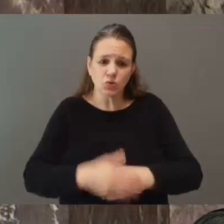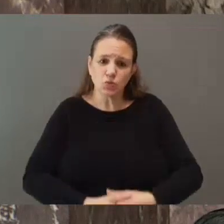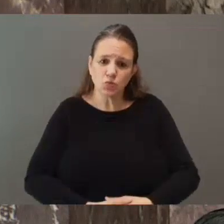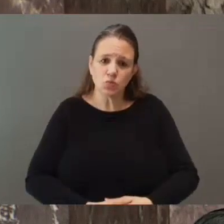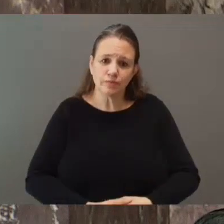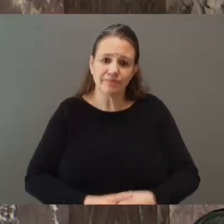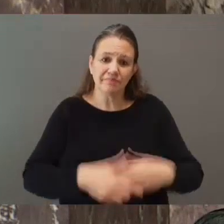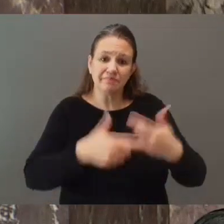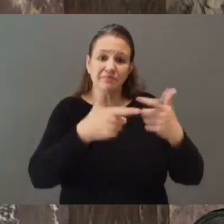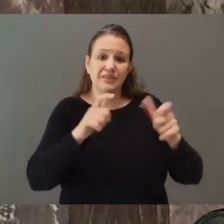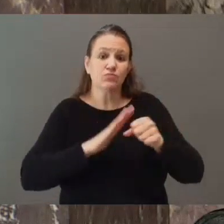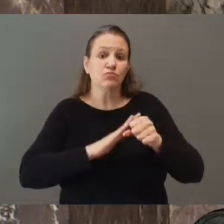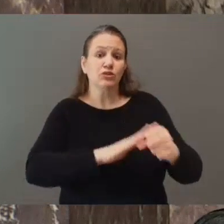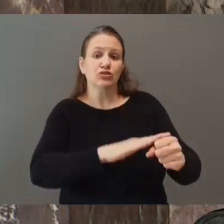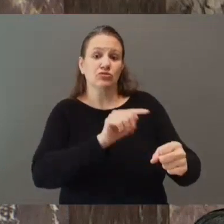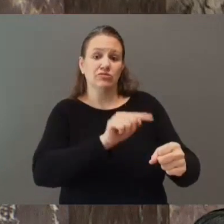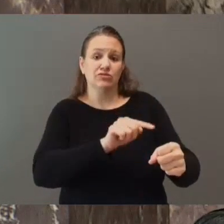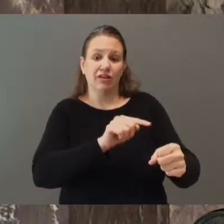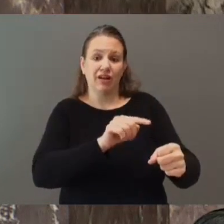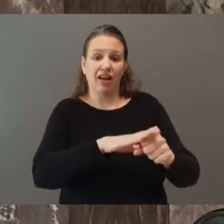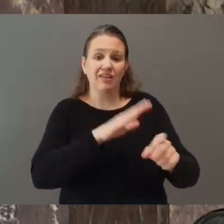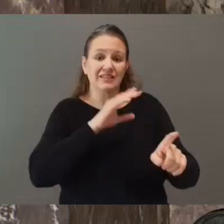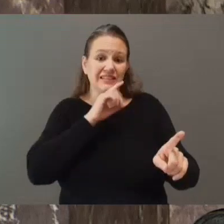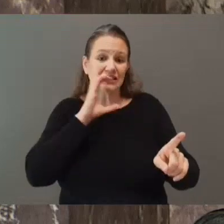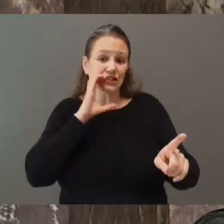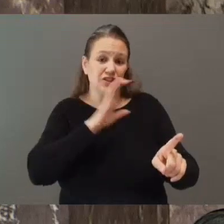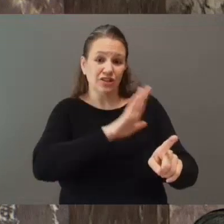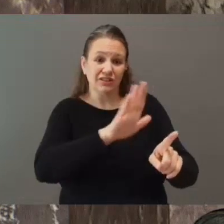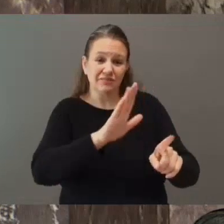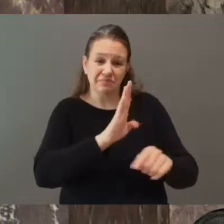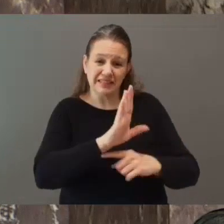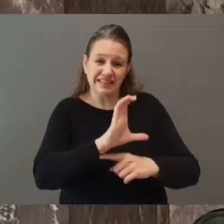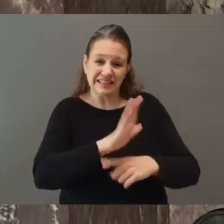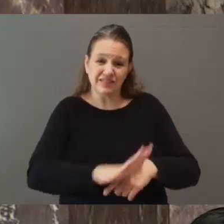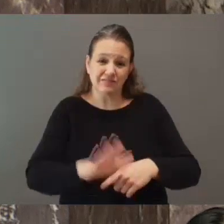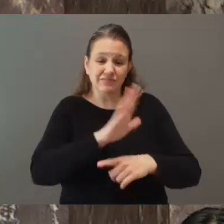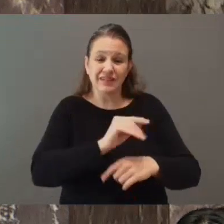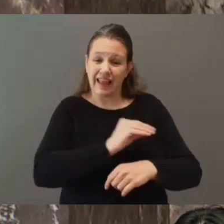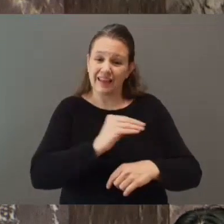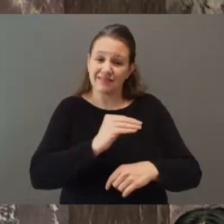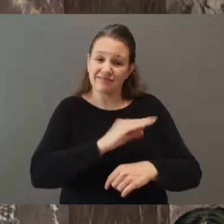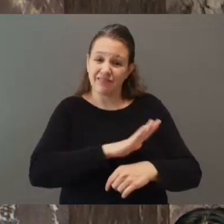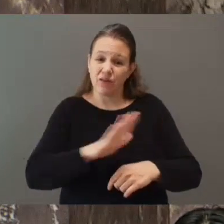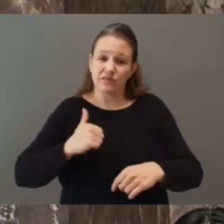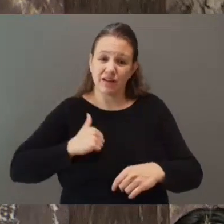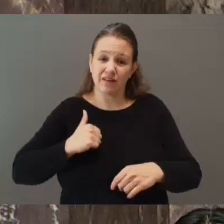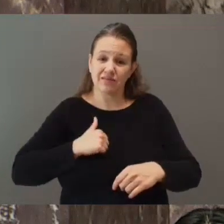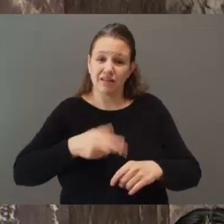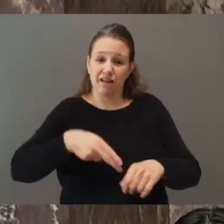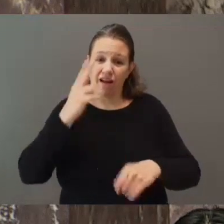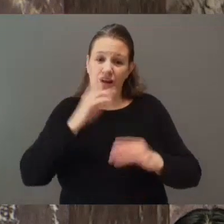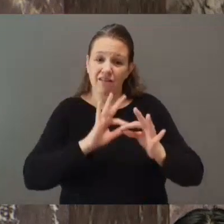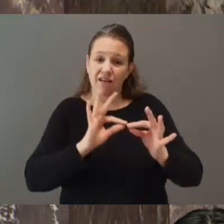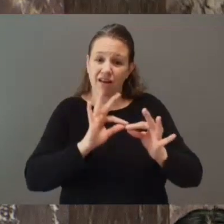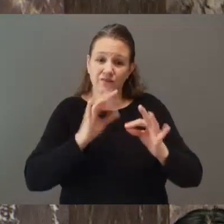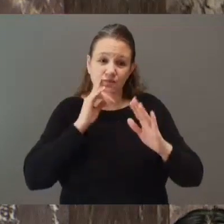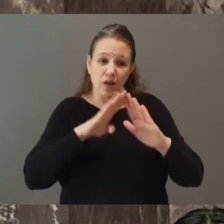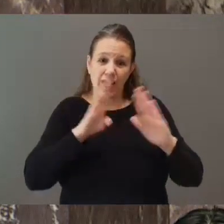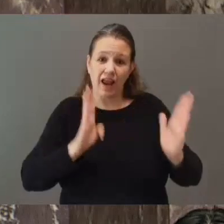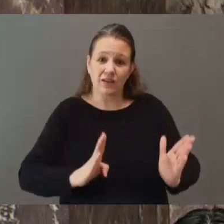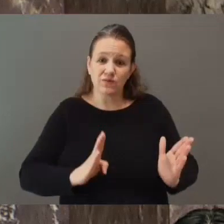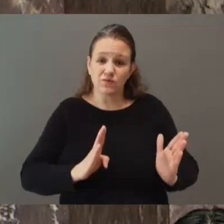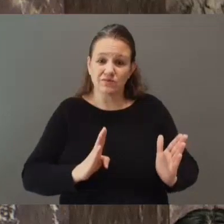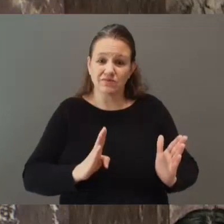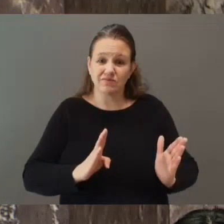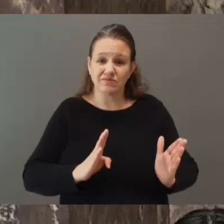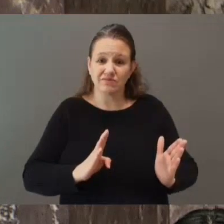British Columbia, across the country, is the cost of housing. Housing is central to the challenges seniors facing, when I talk